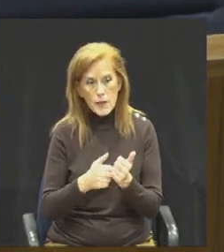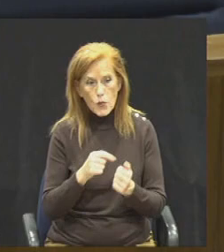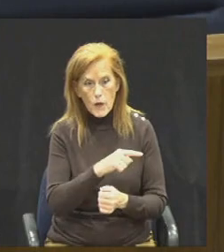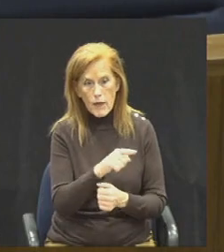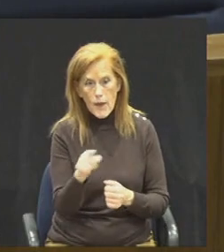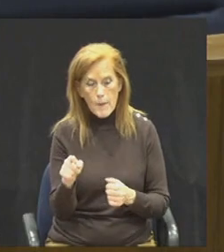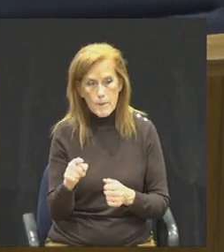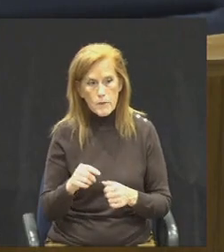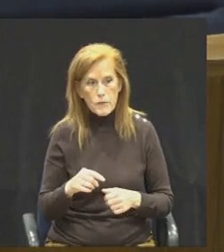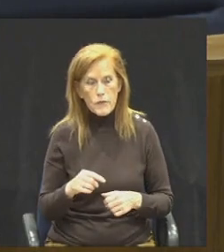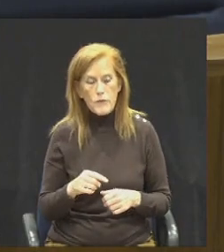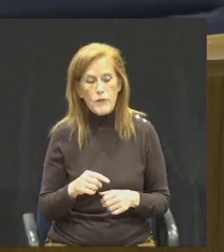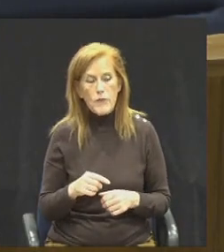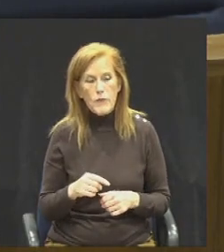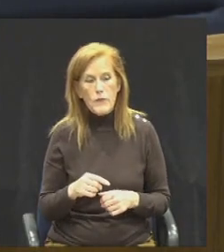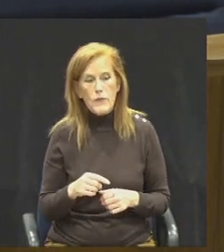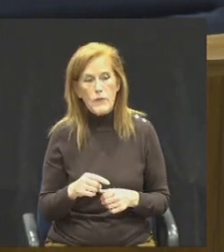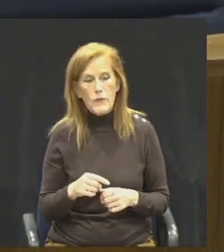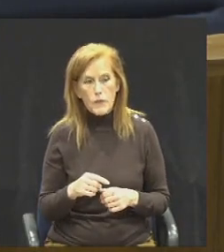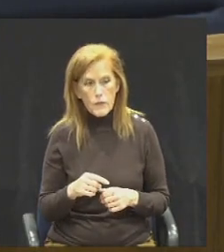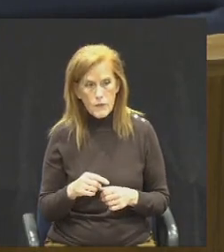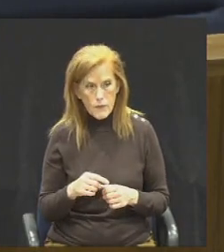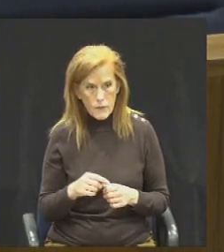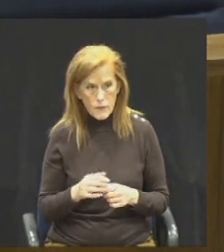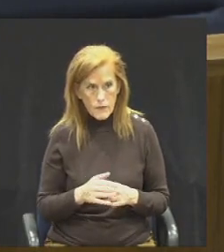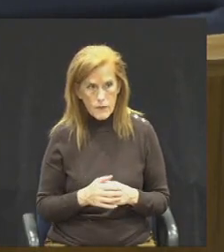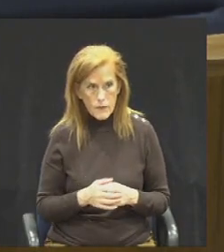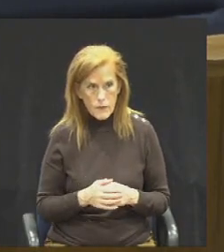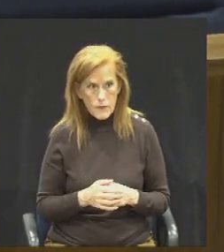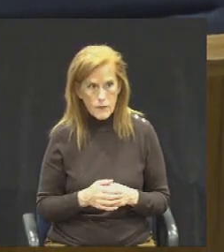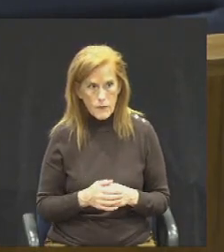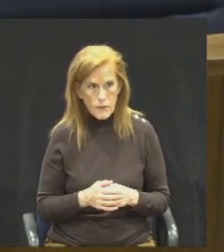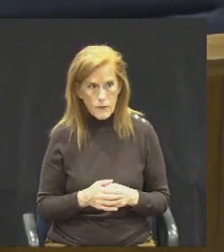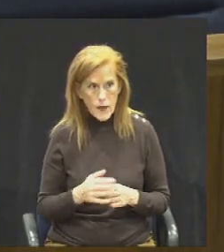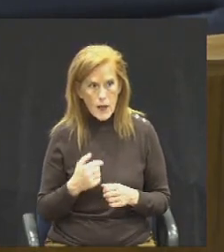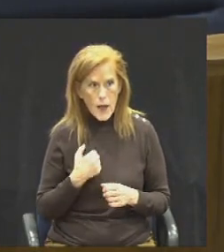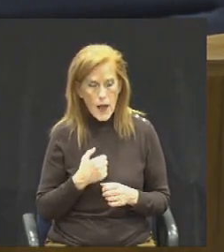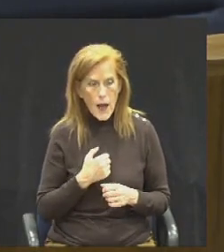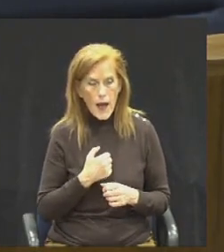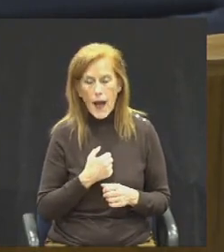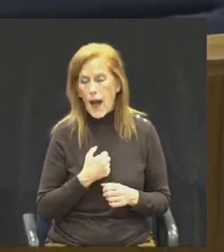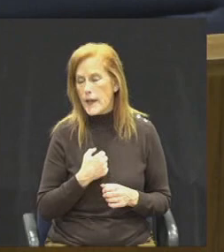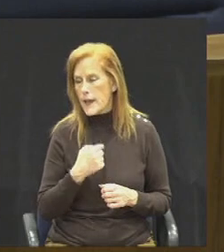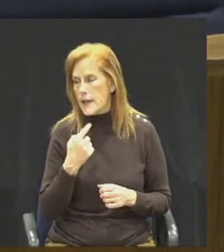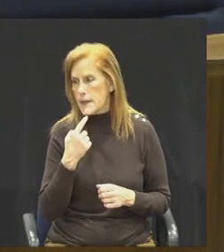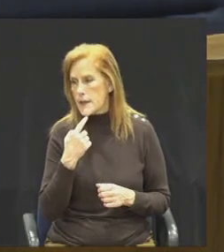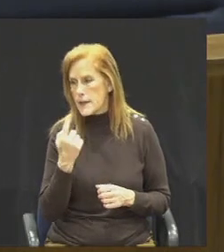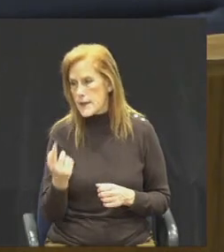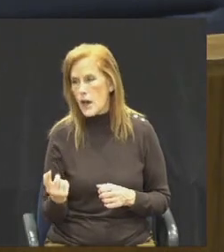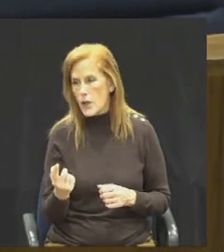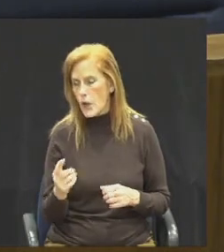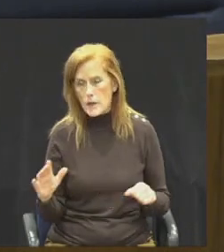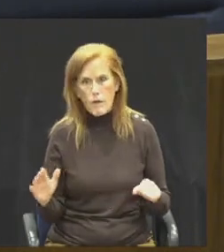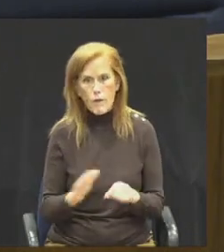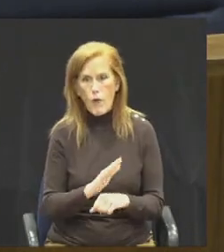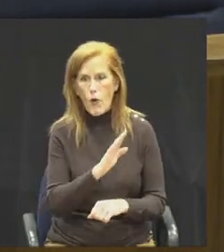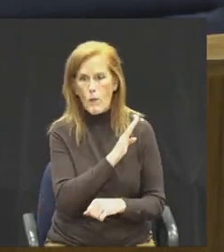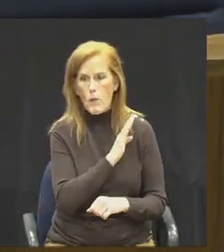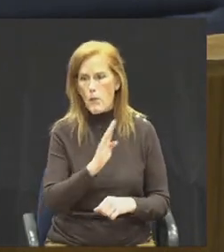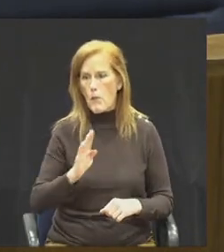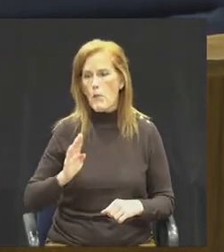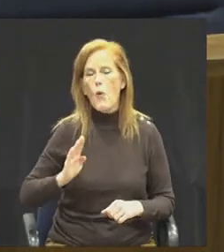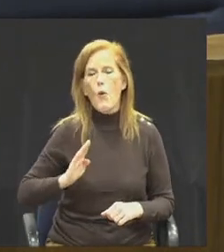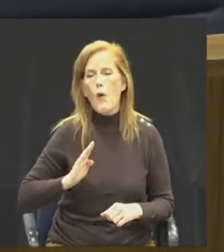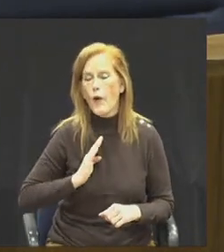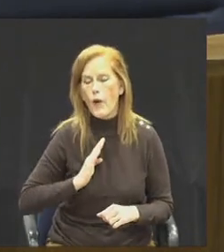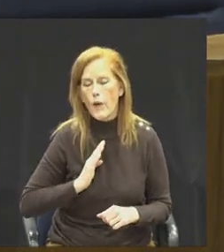engage, because like I can say, like, we don't have to commit like as an entire board or commission or not, right? Right. So no, like I can